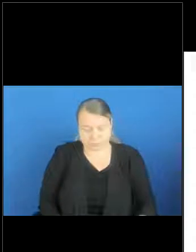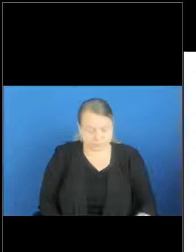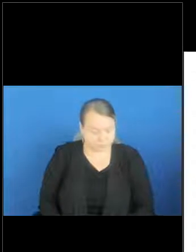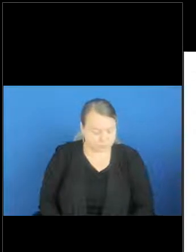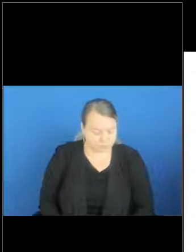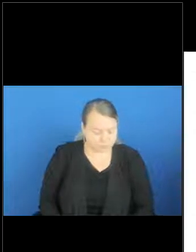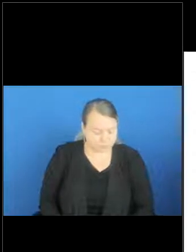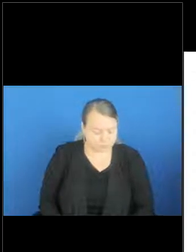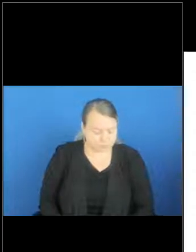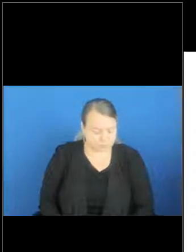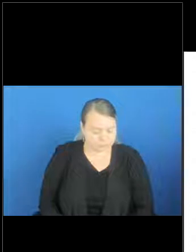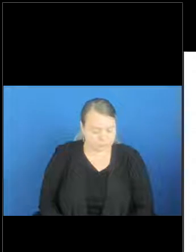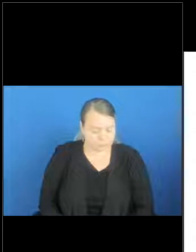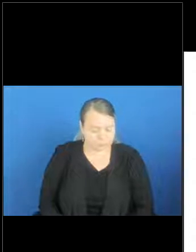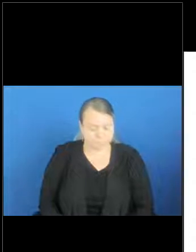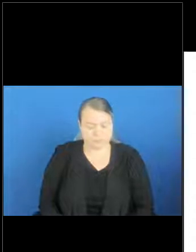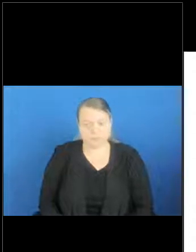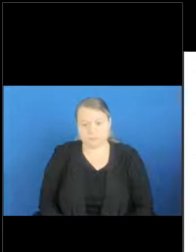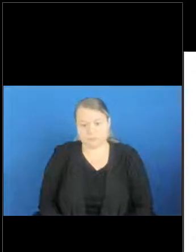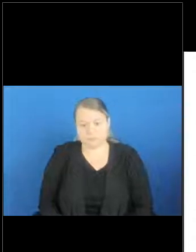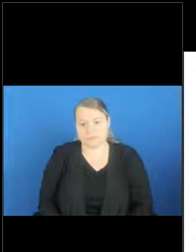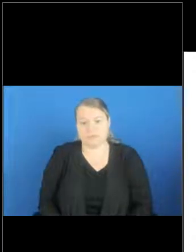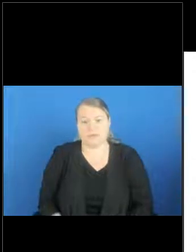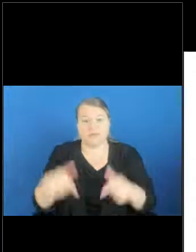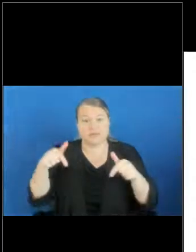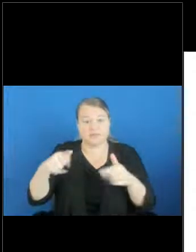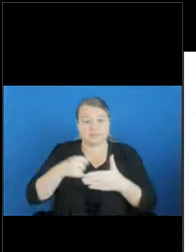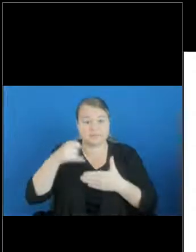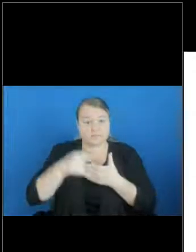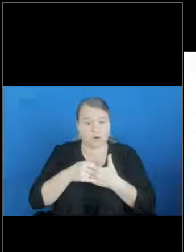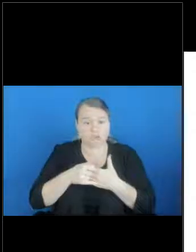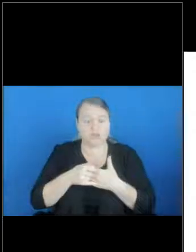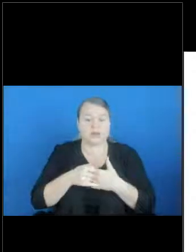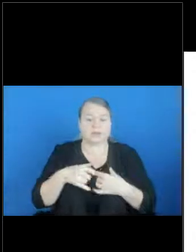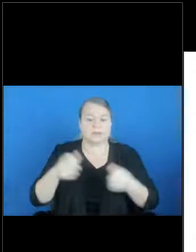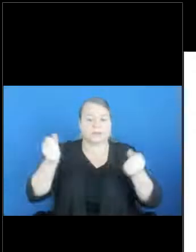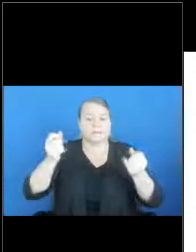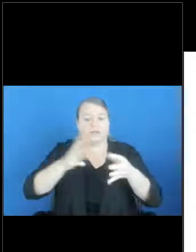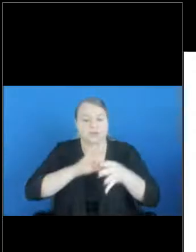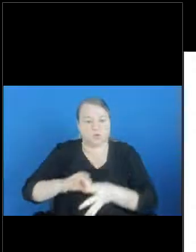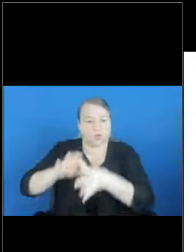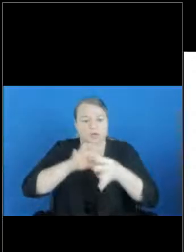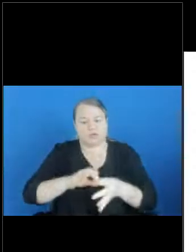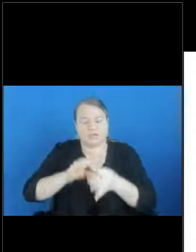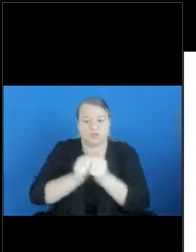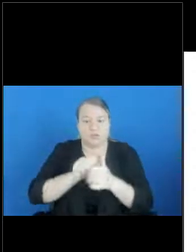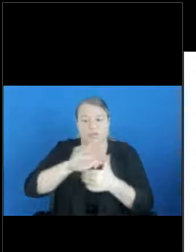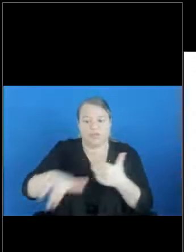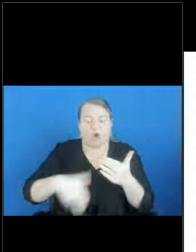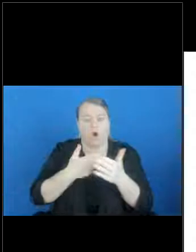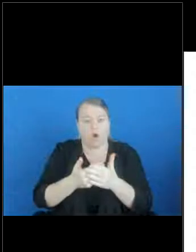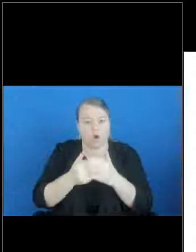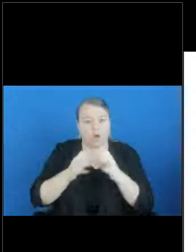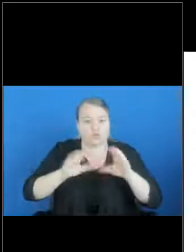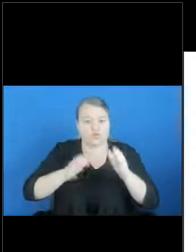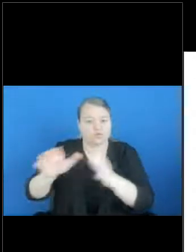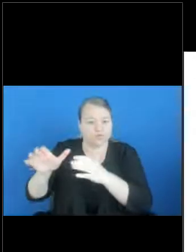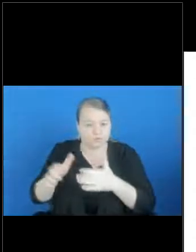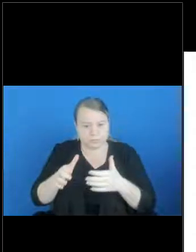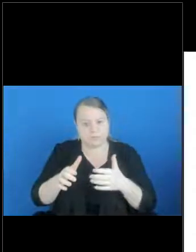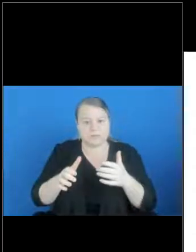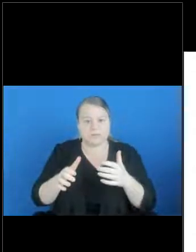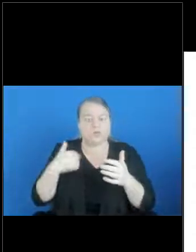Throughout this project, there's been a lot of coordination among VDOT, Fairfax County, WMATA, and adjacent property owners. And through that coordination, the